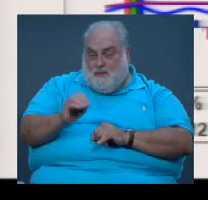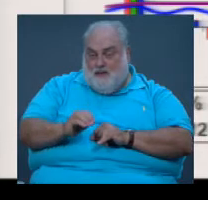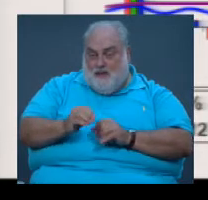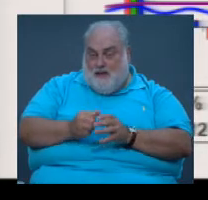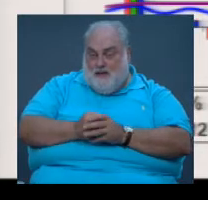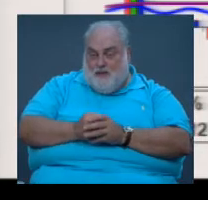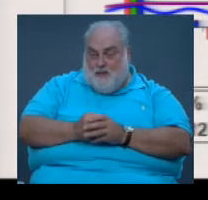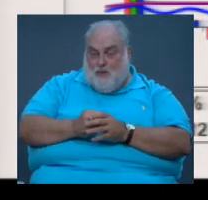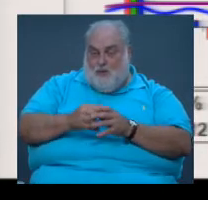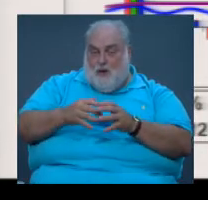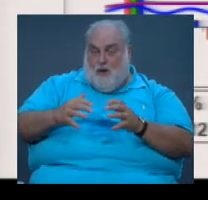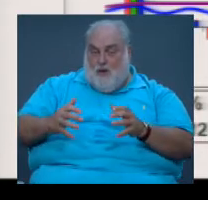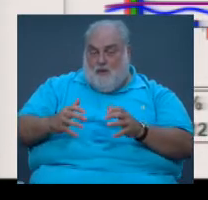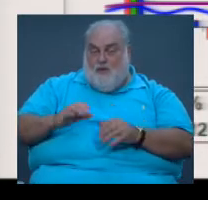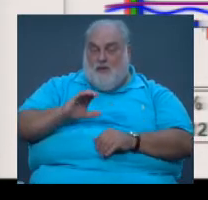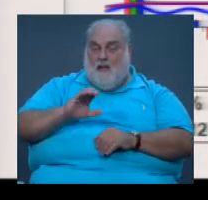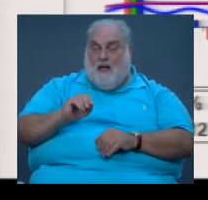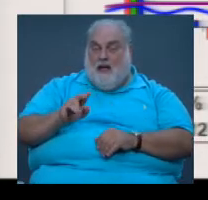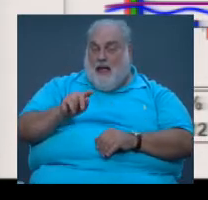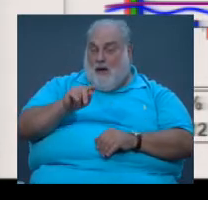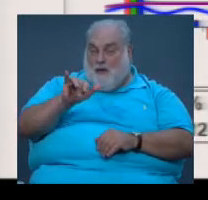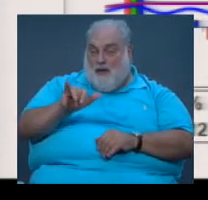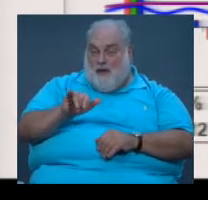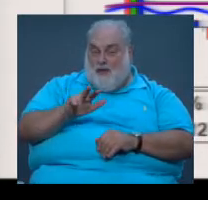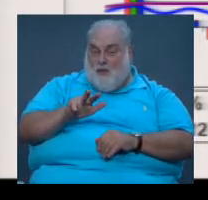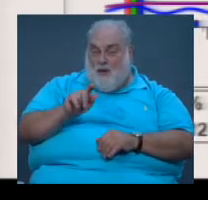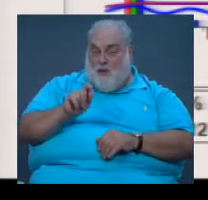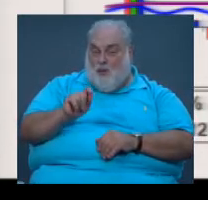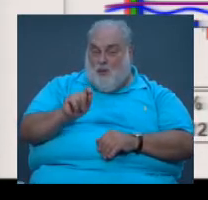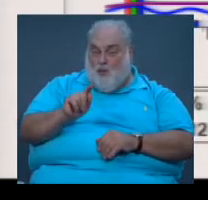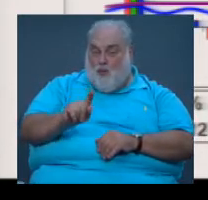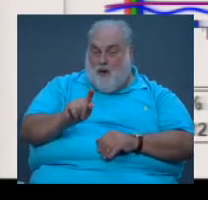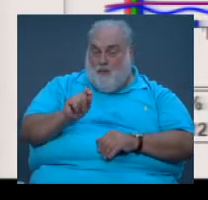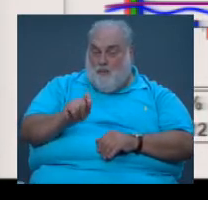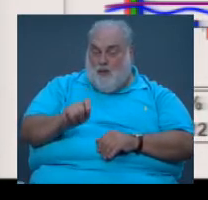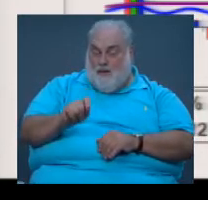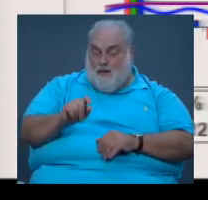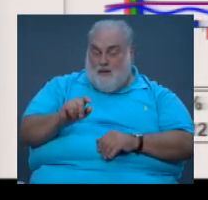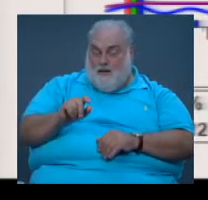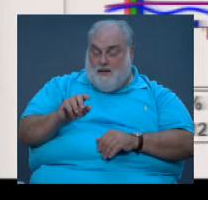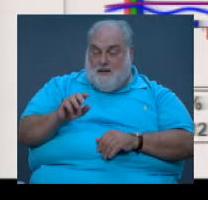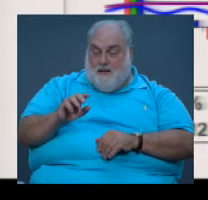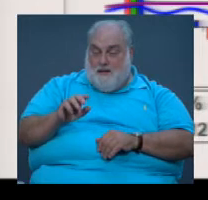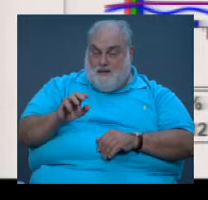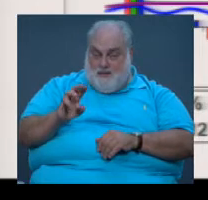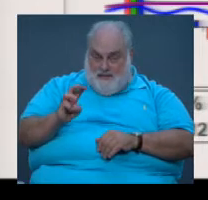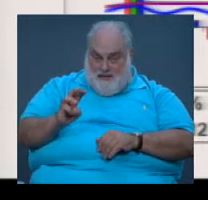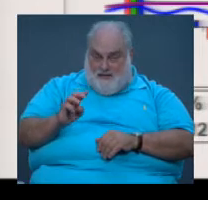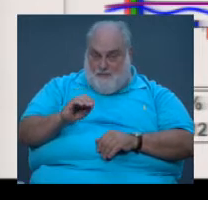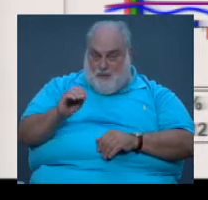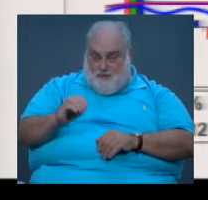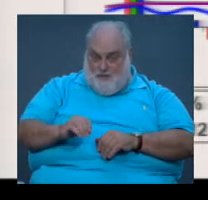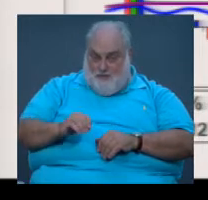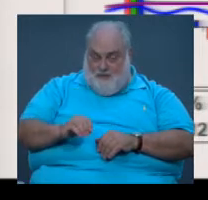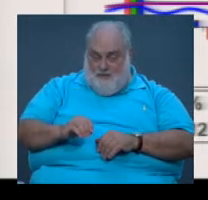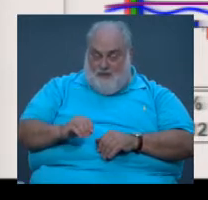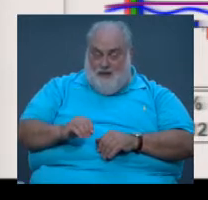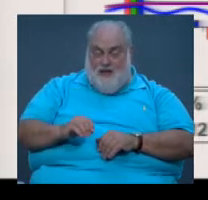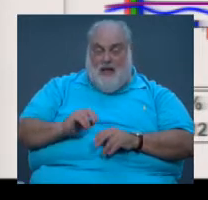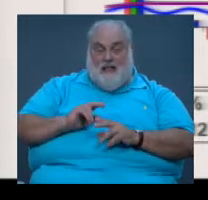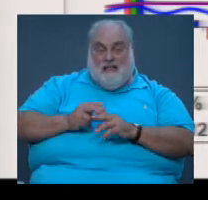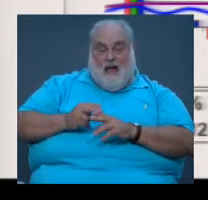was 10.31% growth. The majority of that growth was in a single category called electrical